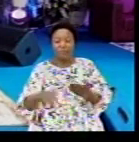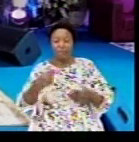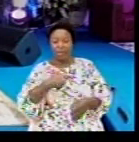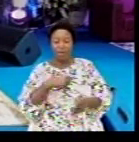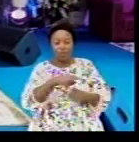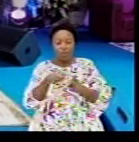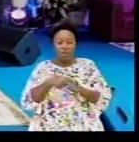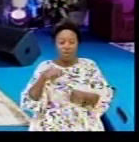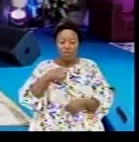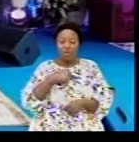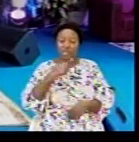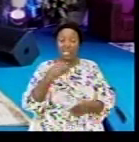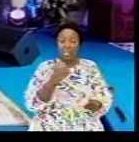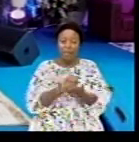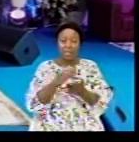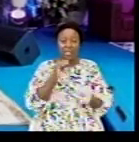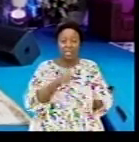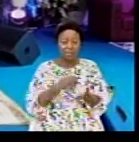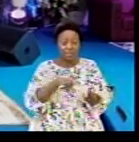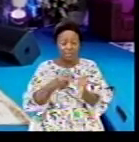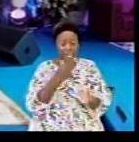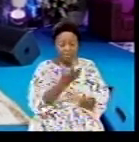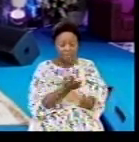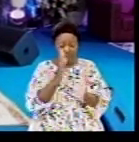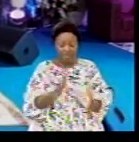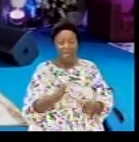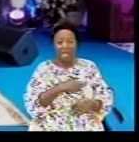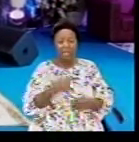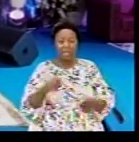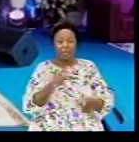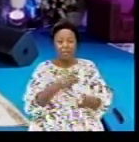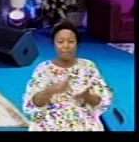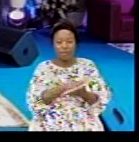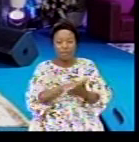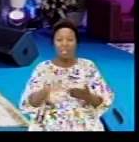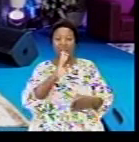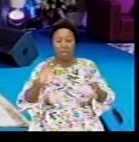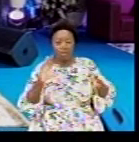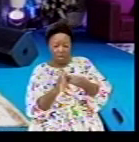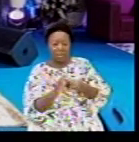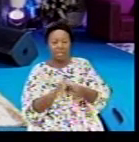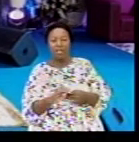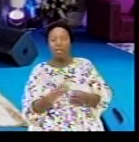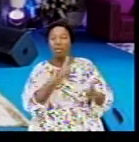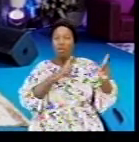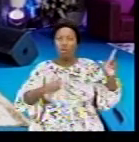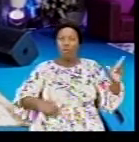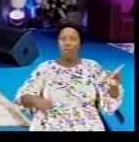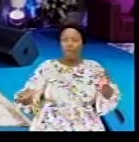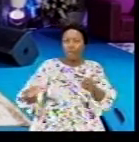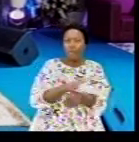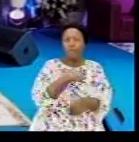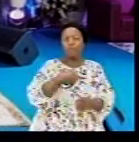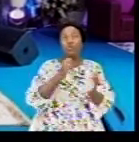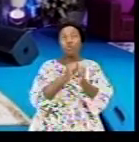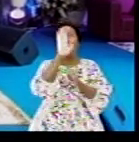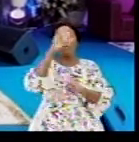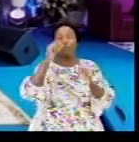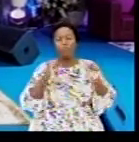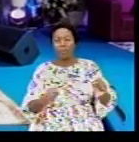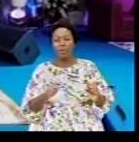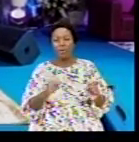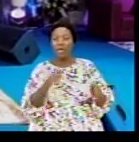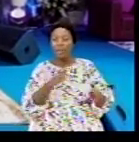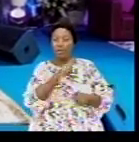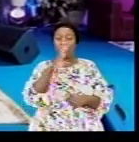amen, it means the petitioner and that purity, they are connected. Lord, fill me with your power. He shall